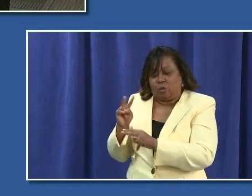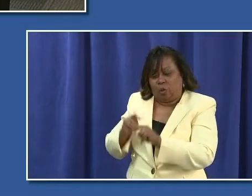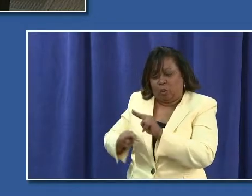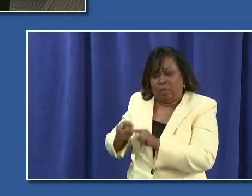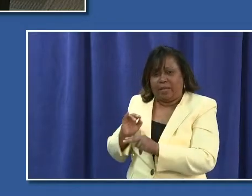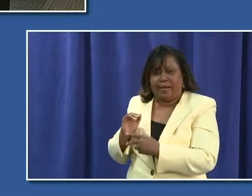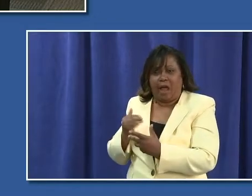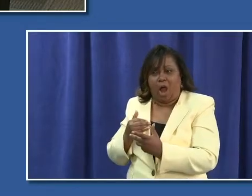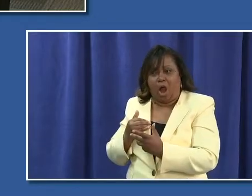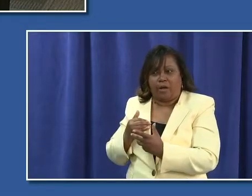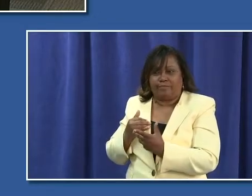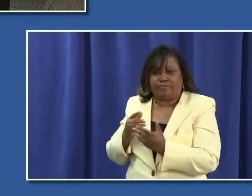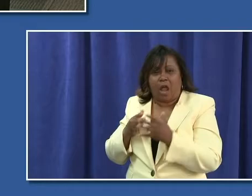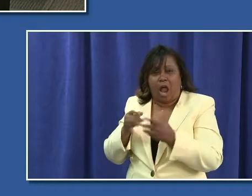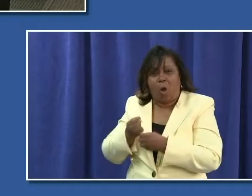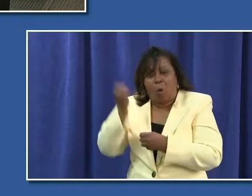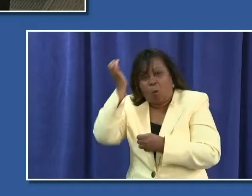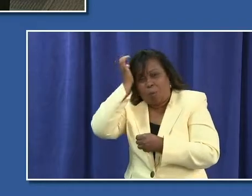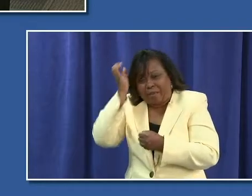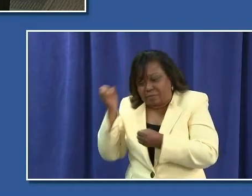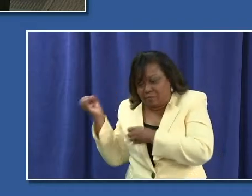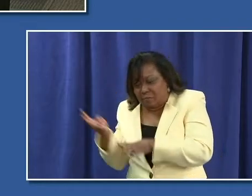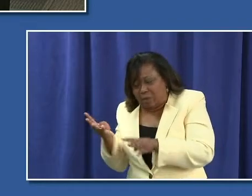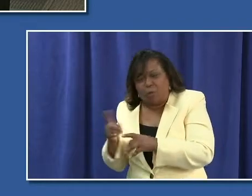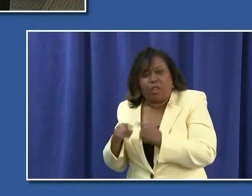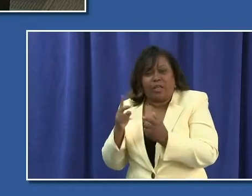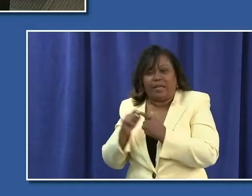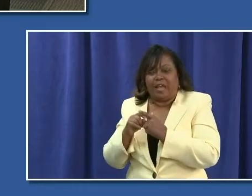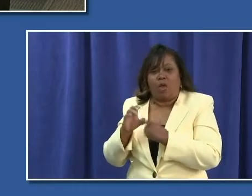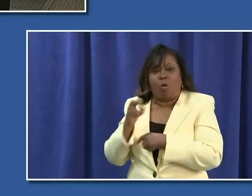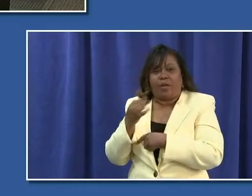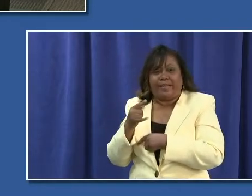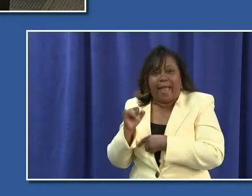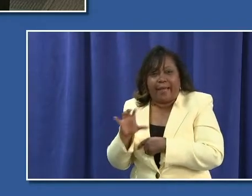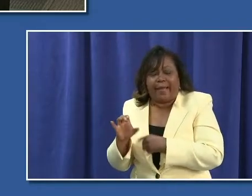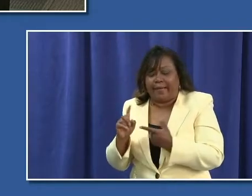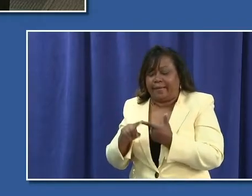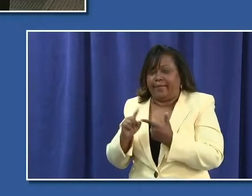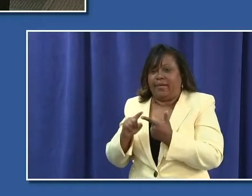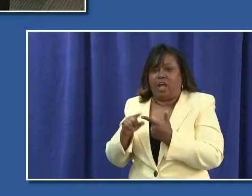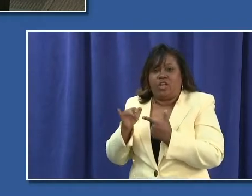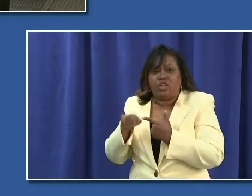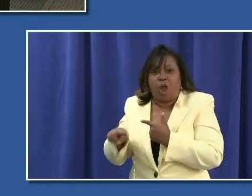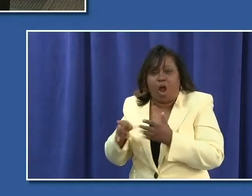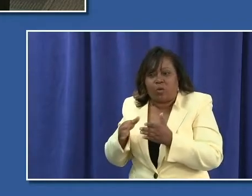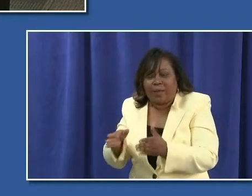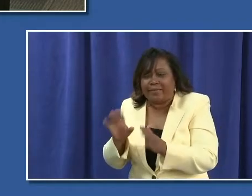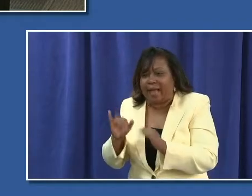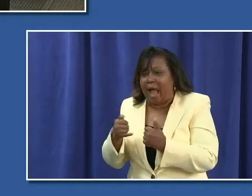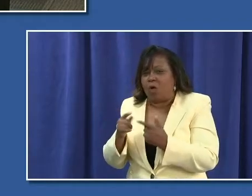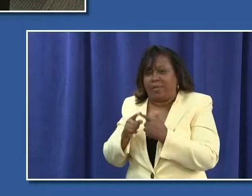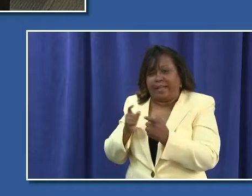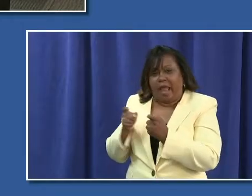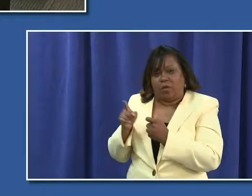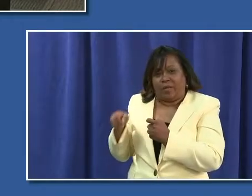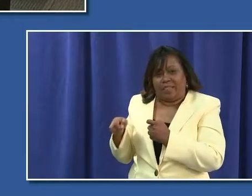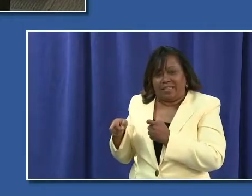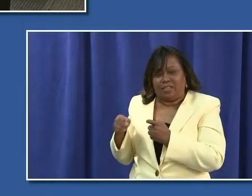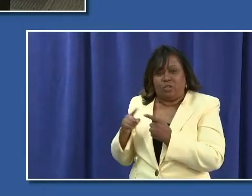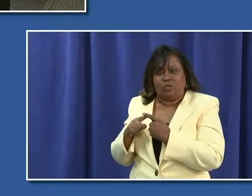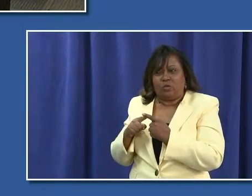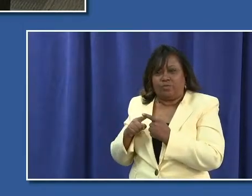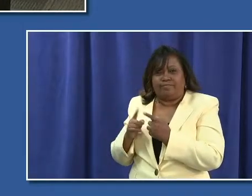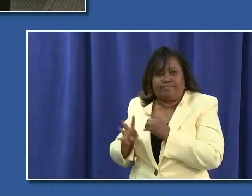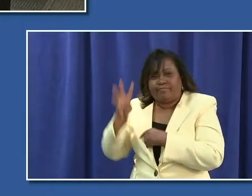at our waste stream. We're going to be looking at organics. We're going to be looking at yard waste, how we handle this,